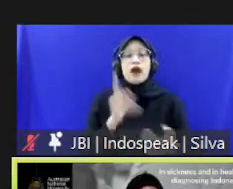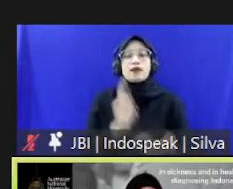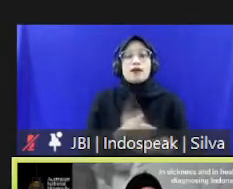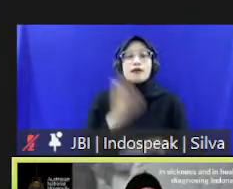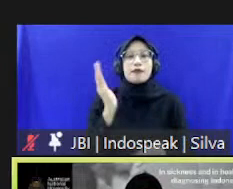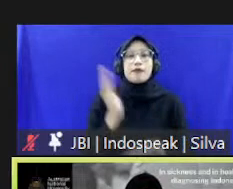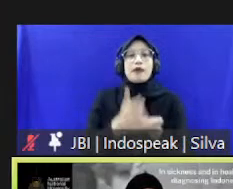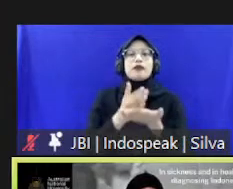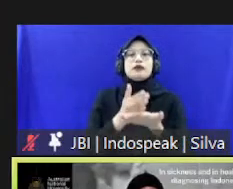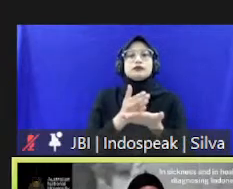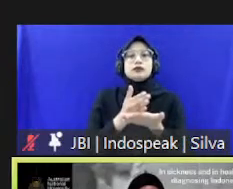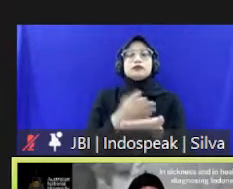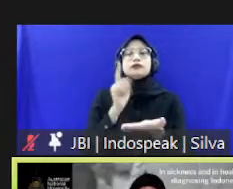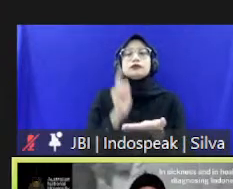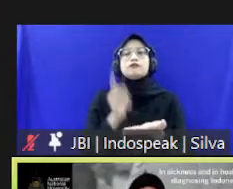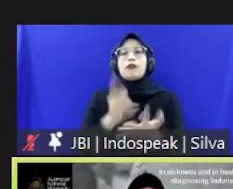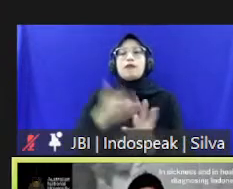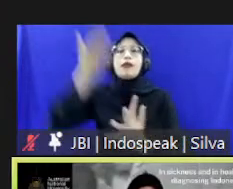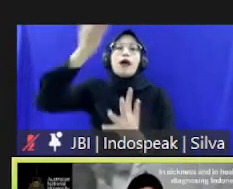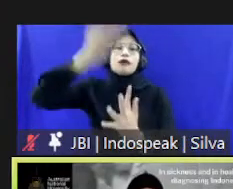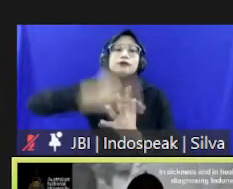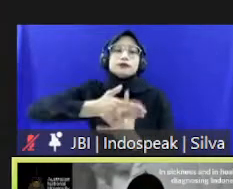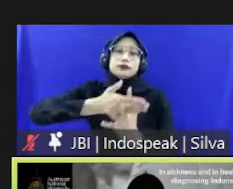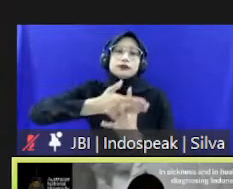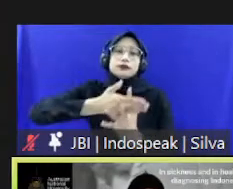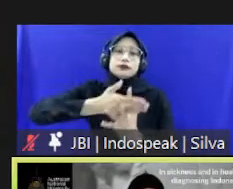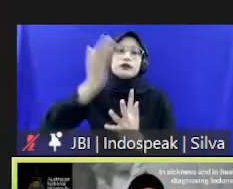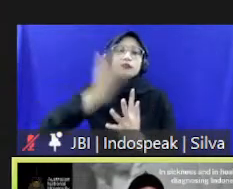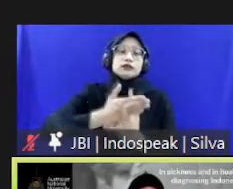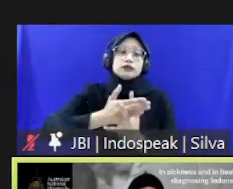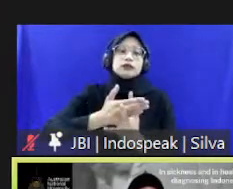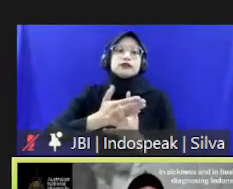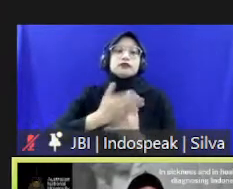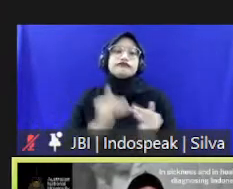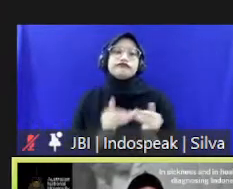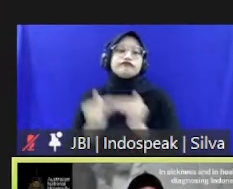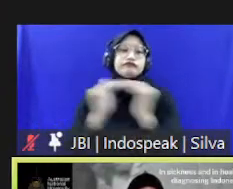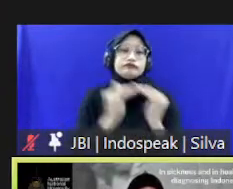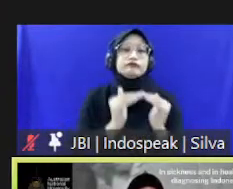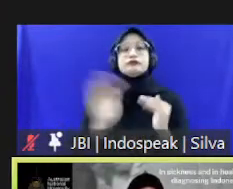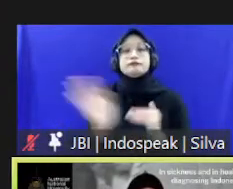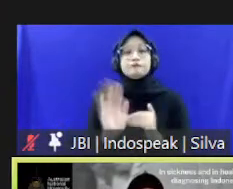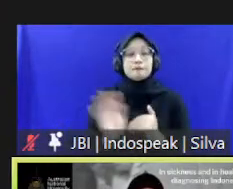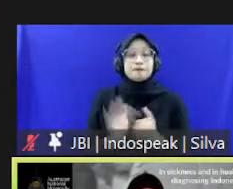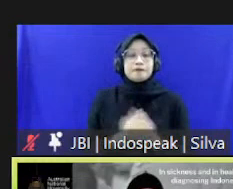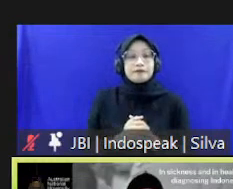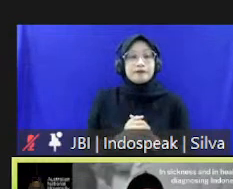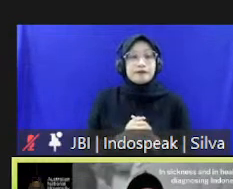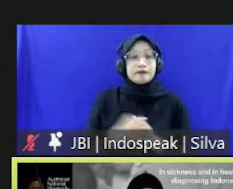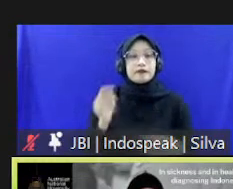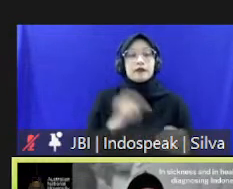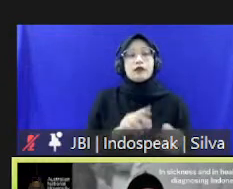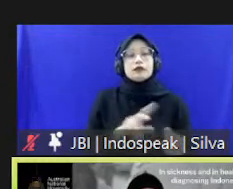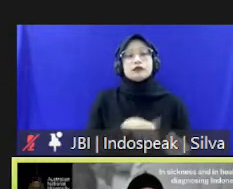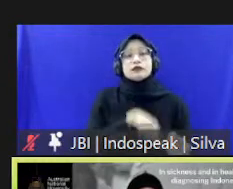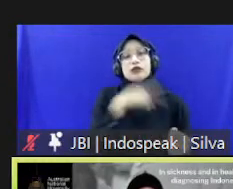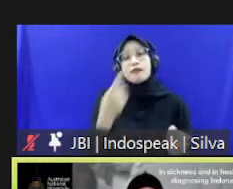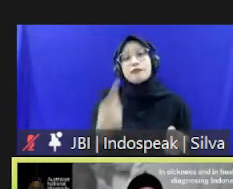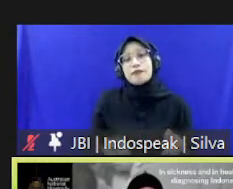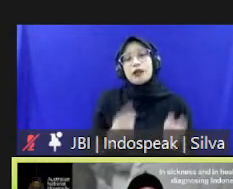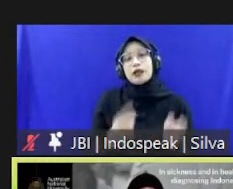universal access to tests for suspect and close contacts. Until mid-2022, which is next